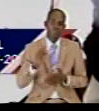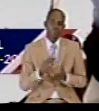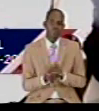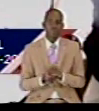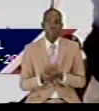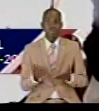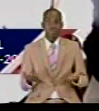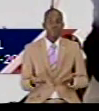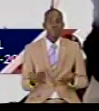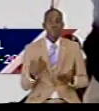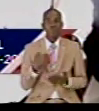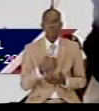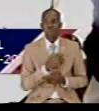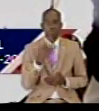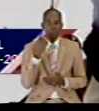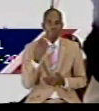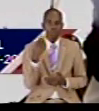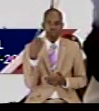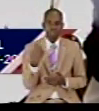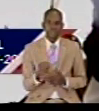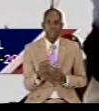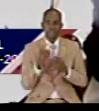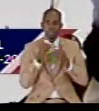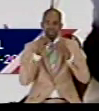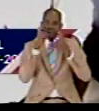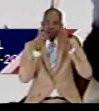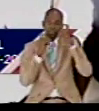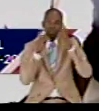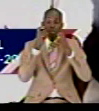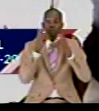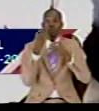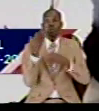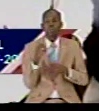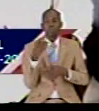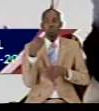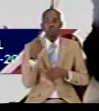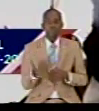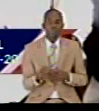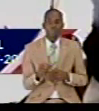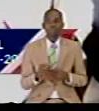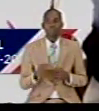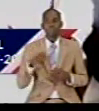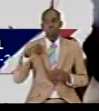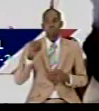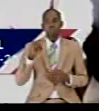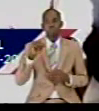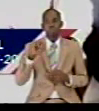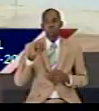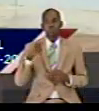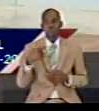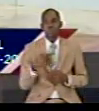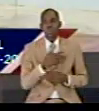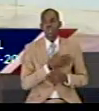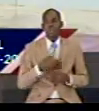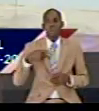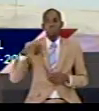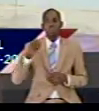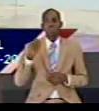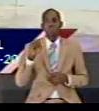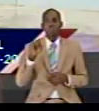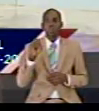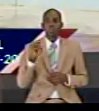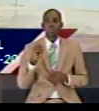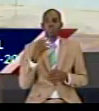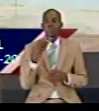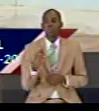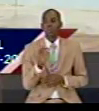we see the expression of the panting and the passion of his soul that is thirsty before